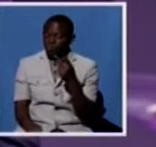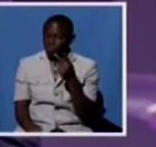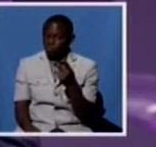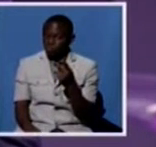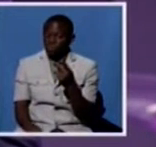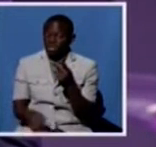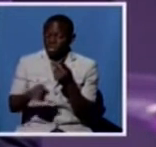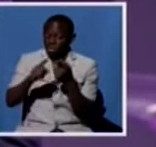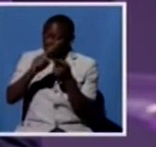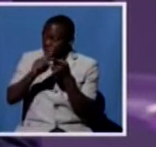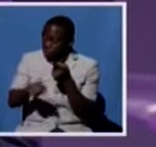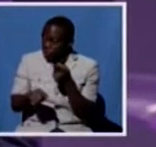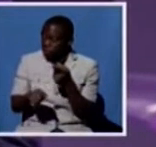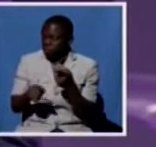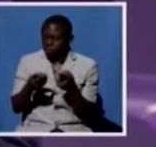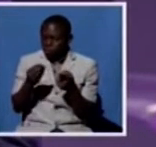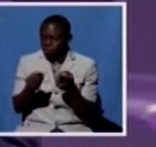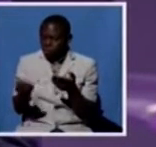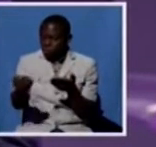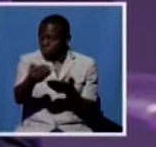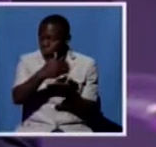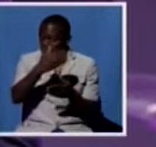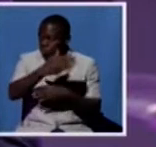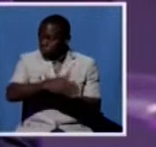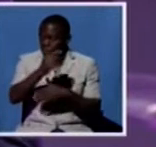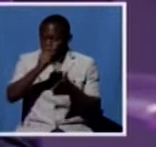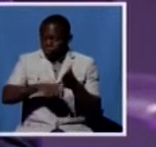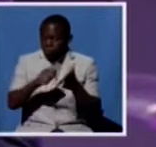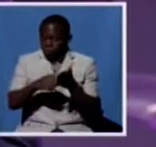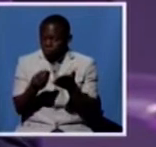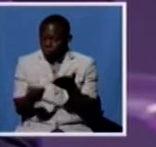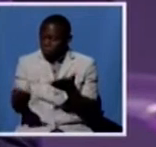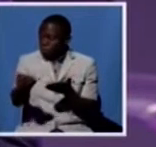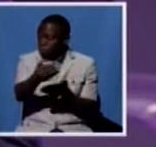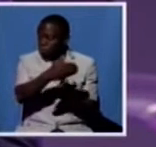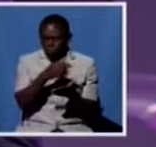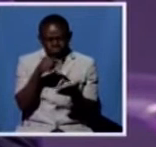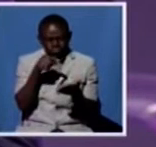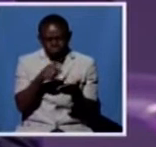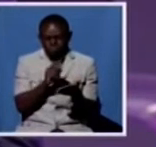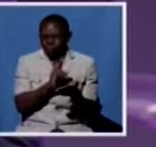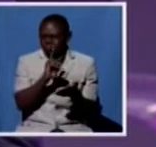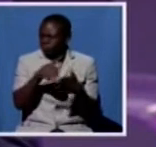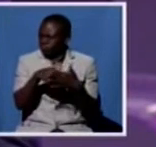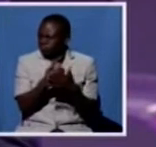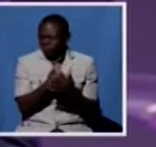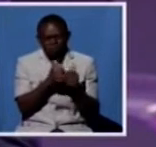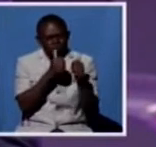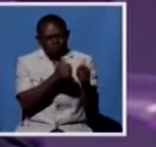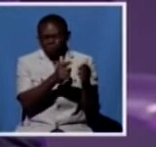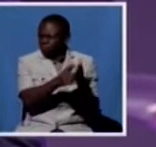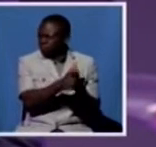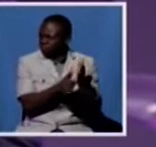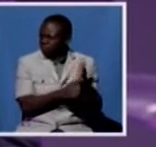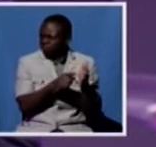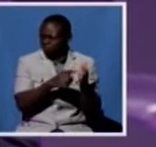when we collect the tolls, we use them in accordance with the Tolls Act number 14 of 2011,